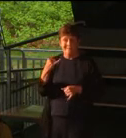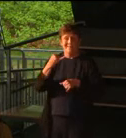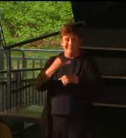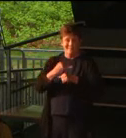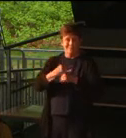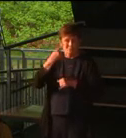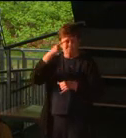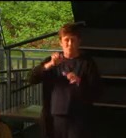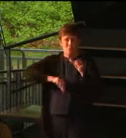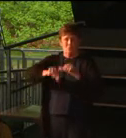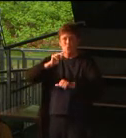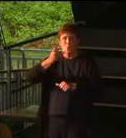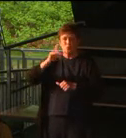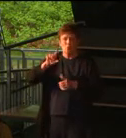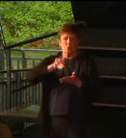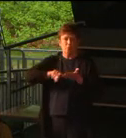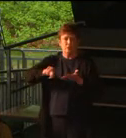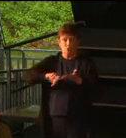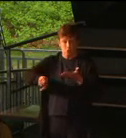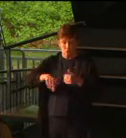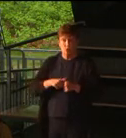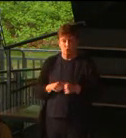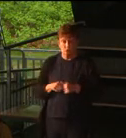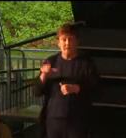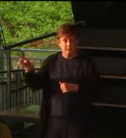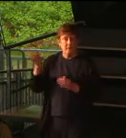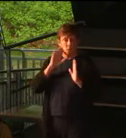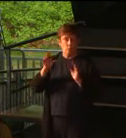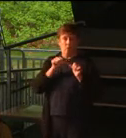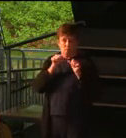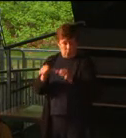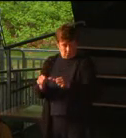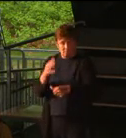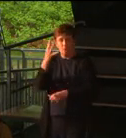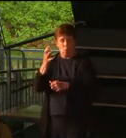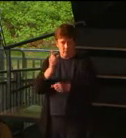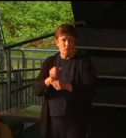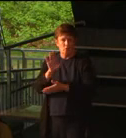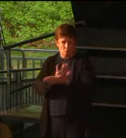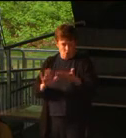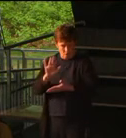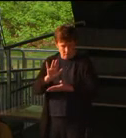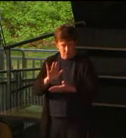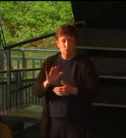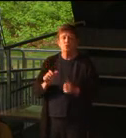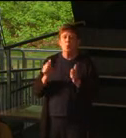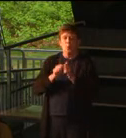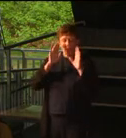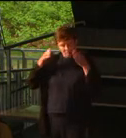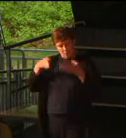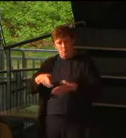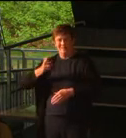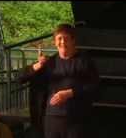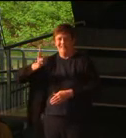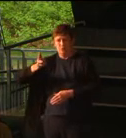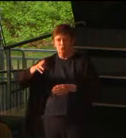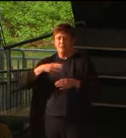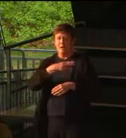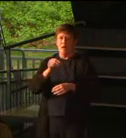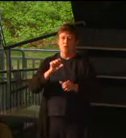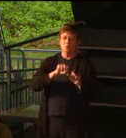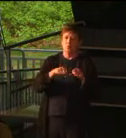Social Research. He plans to continue his education at a four-year institute with a focus on history and